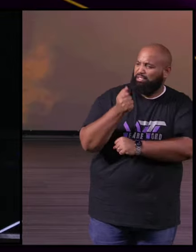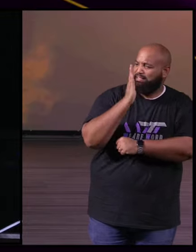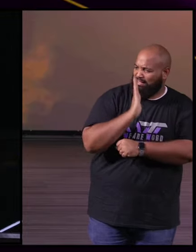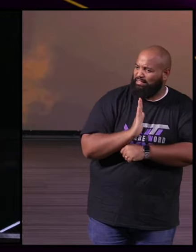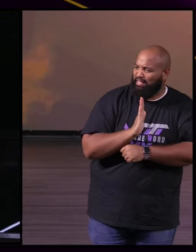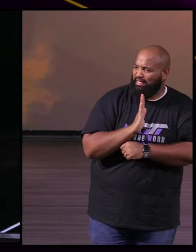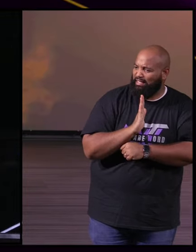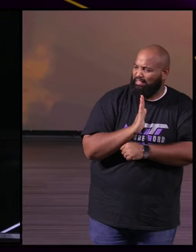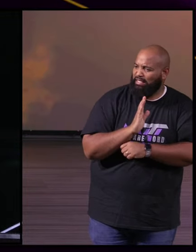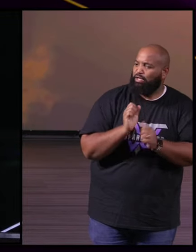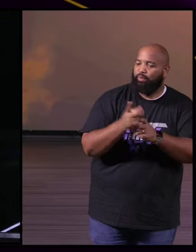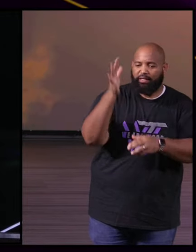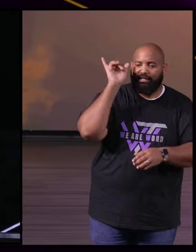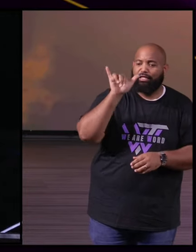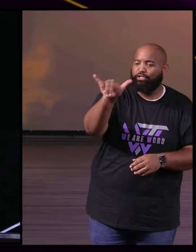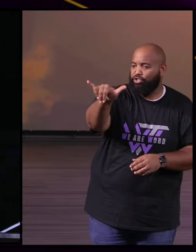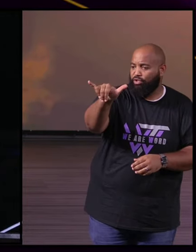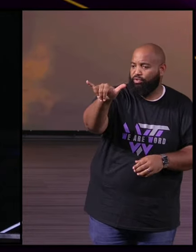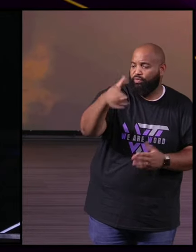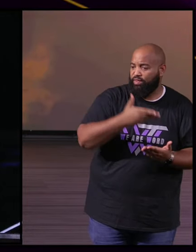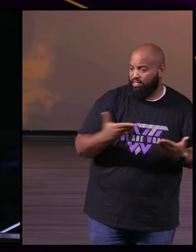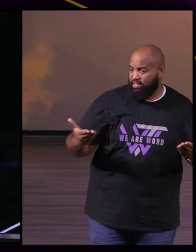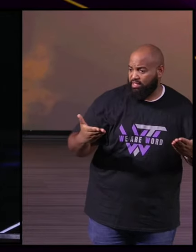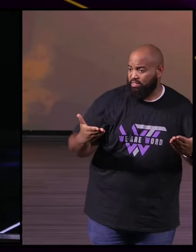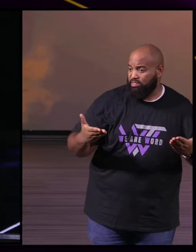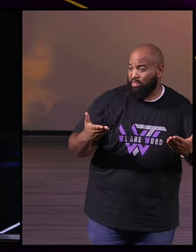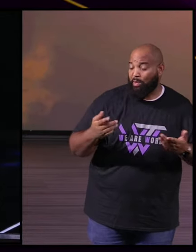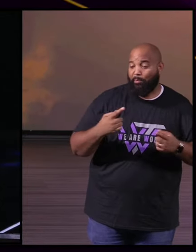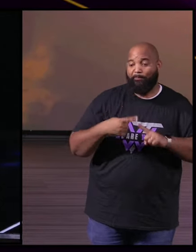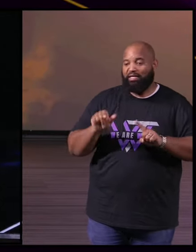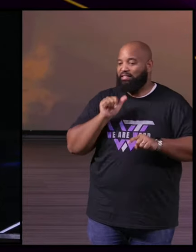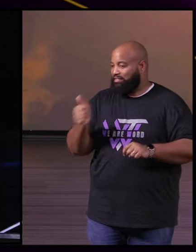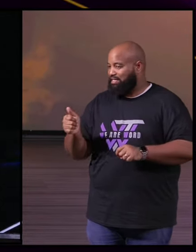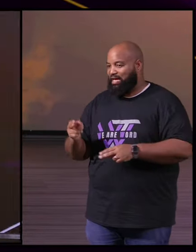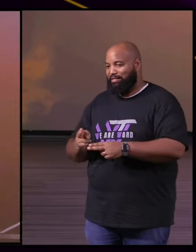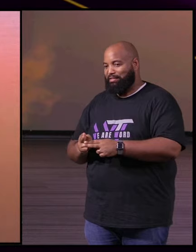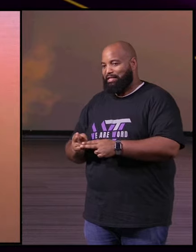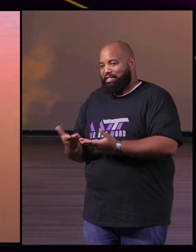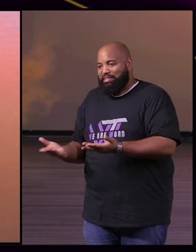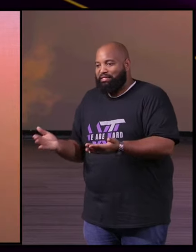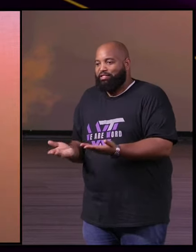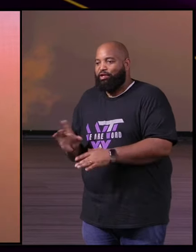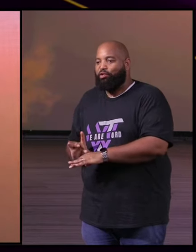God on eternal things than I do temporal things.